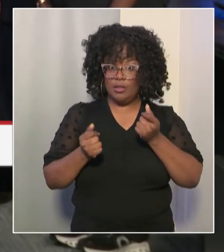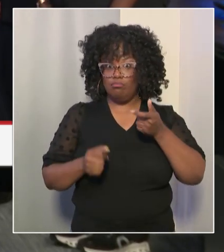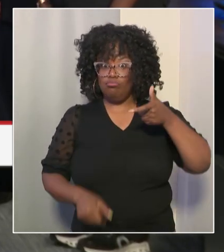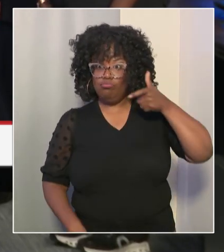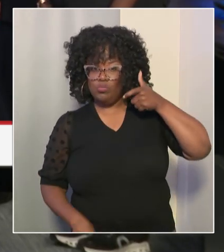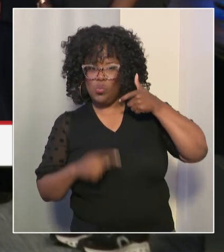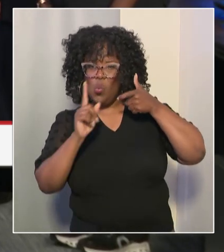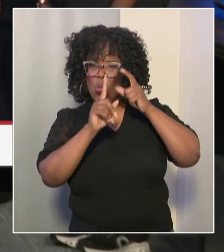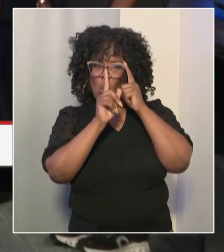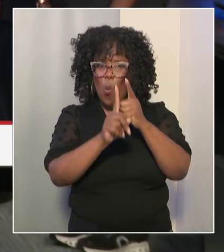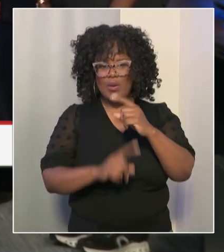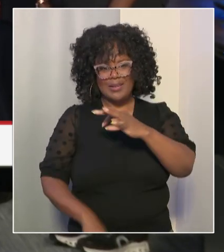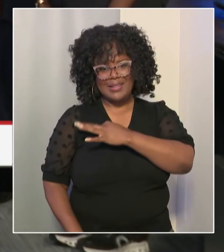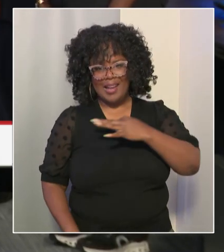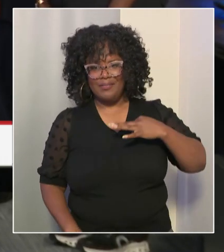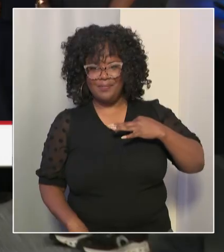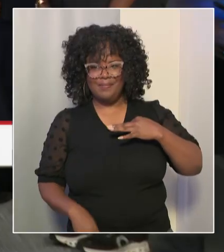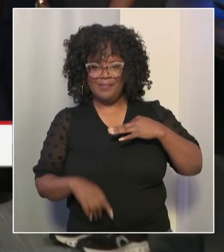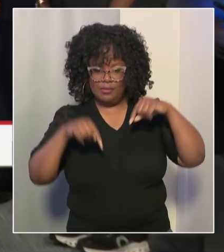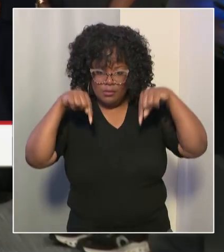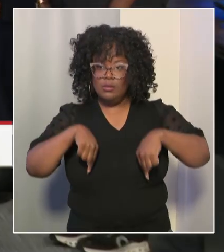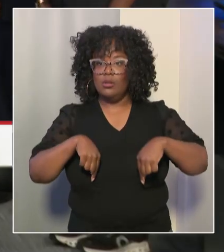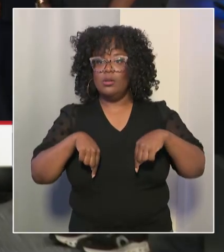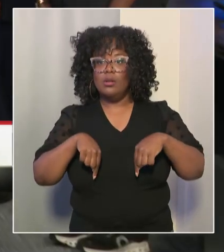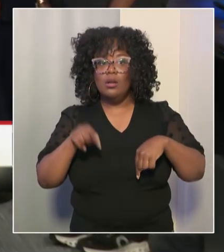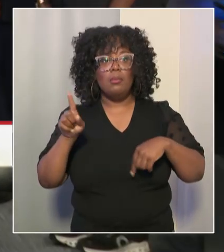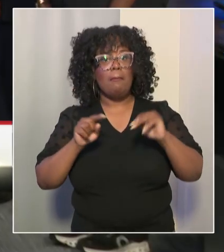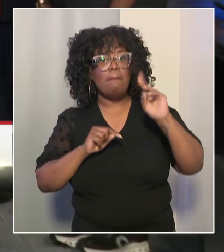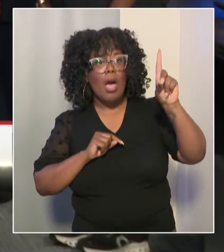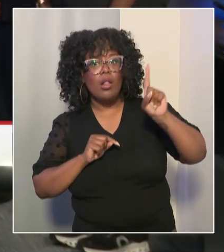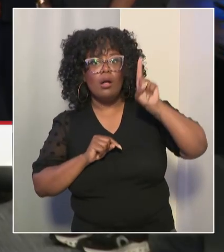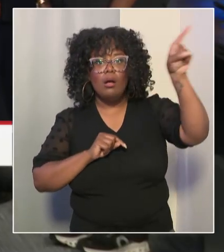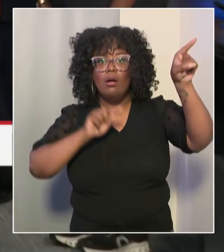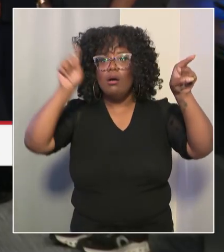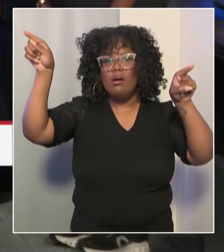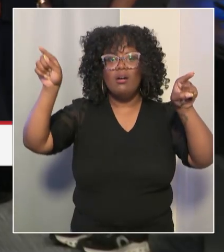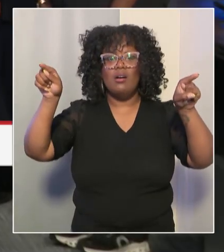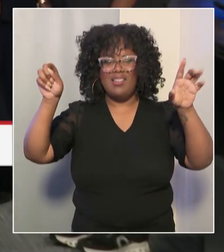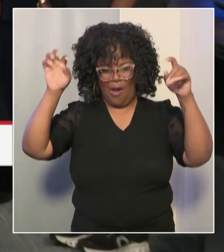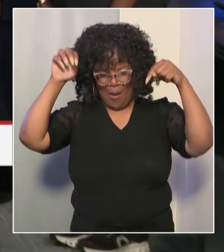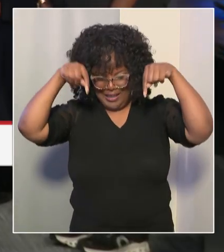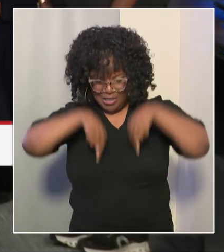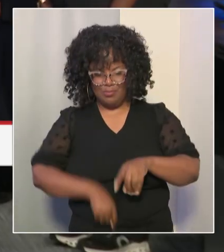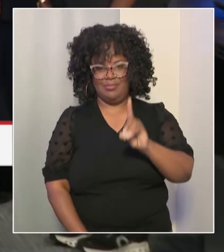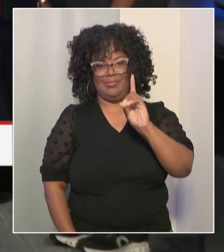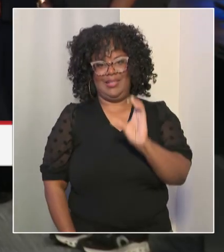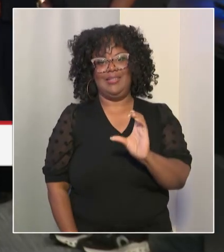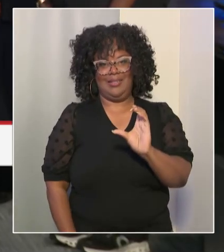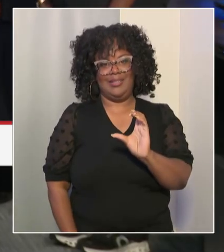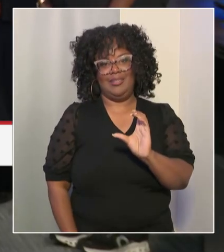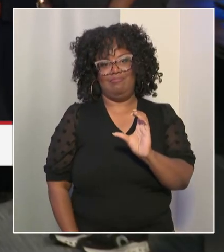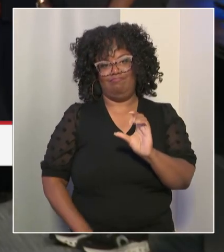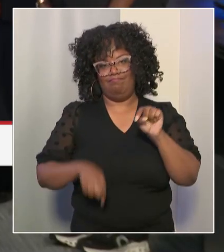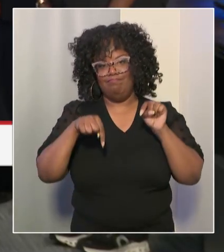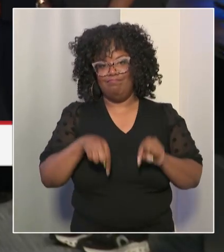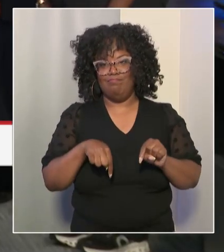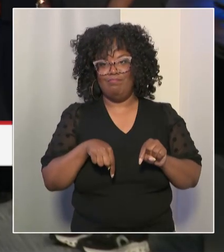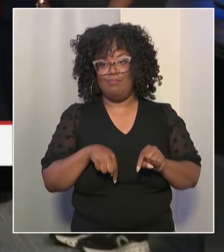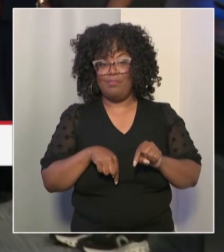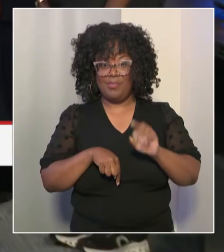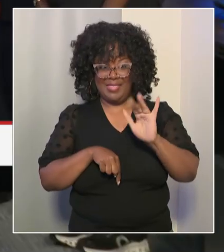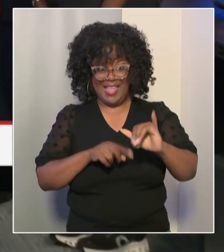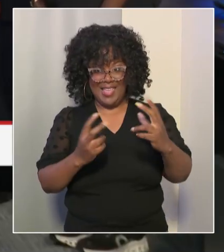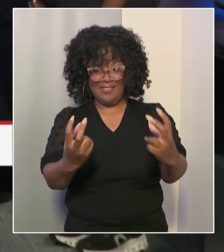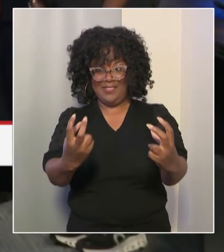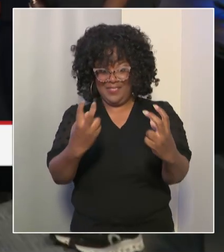National Capital Region. Here in the National Capital Region, we have more public safety answering points in a 50-mile radius than anywhere